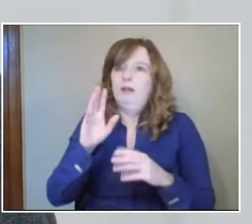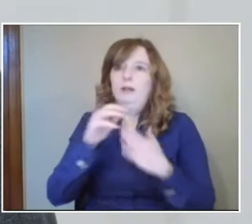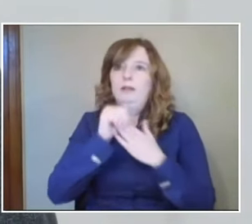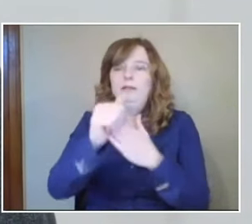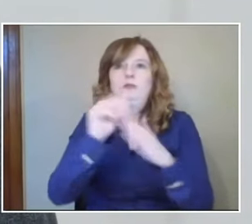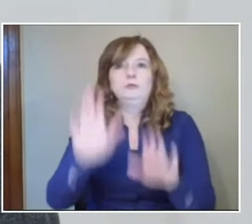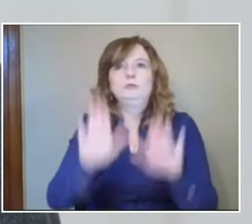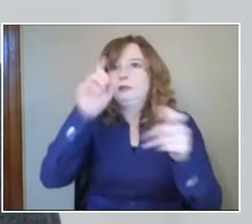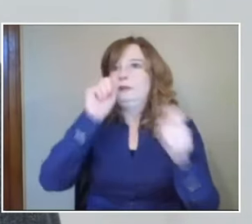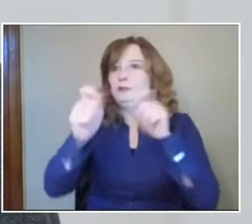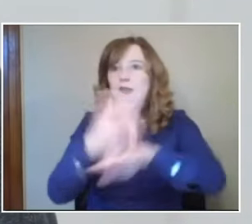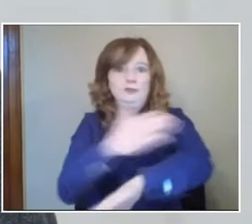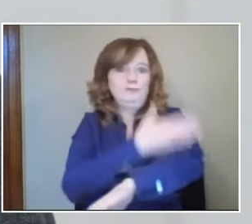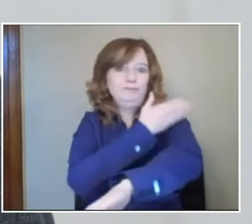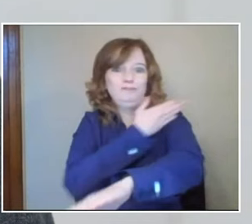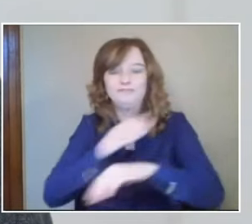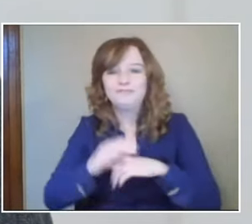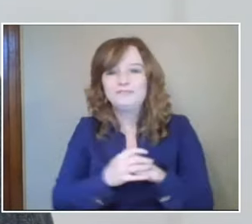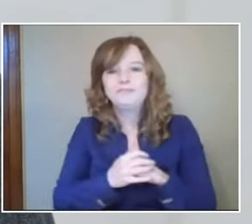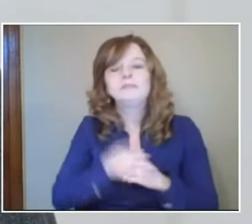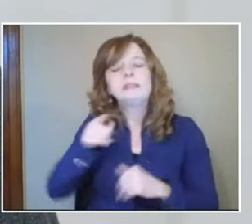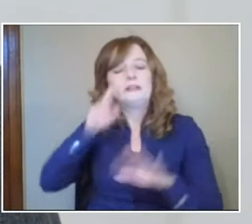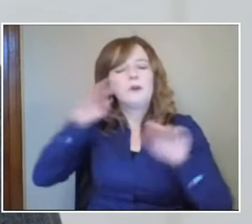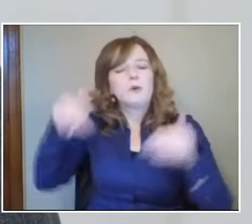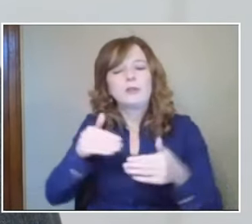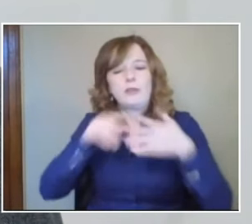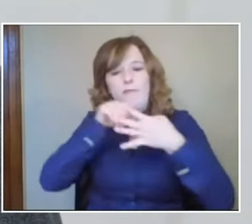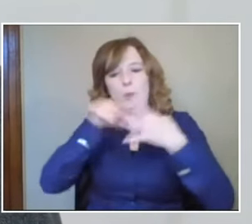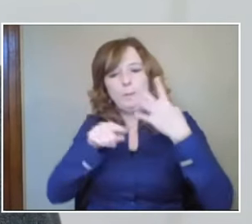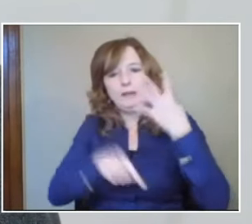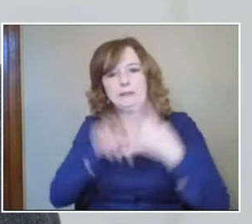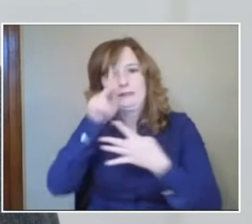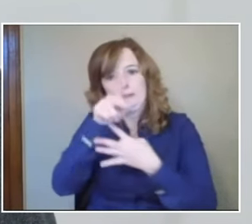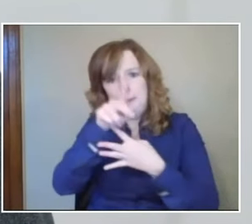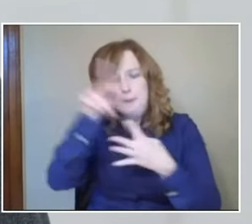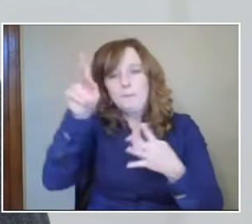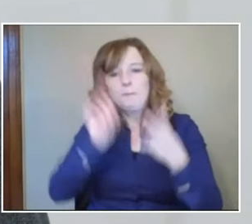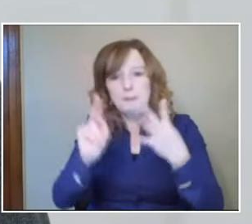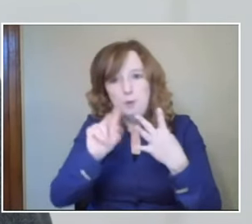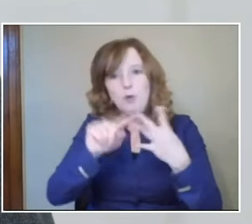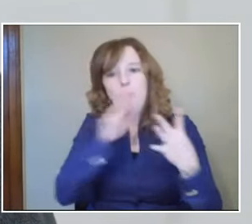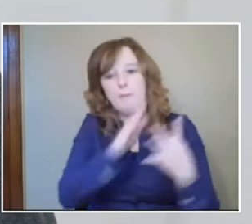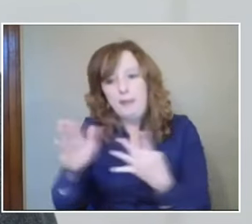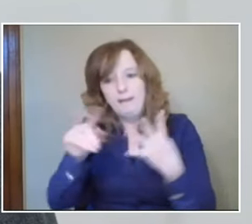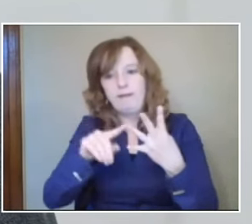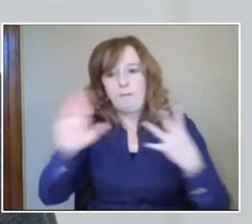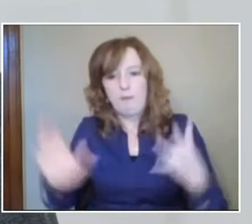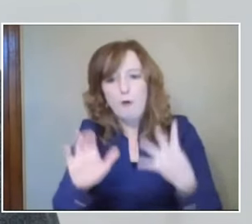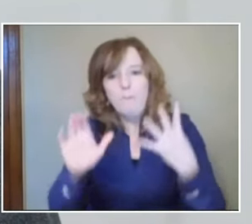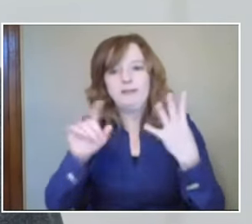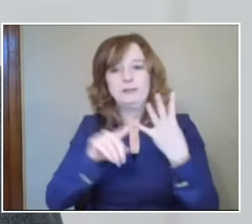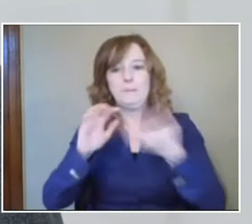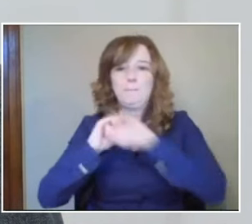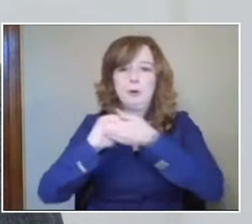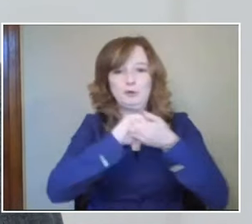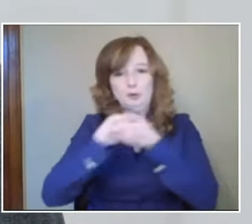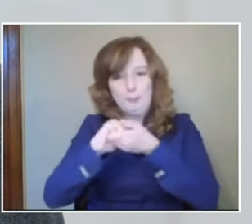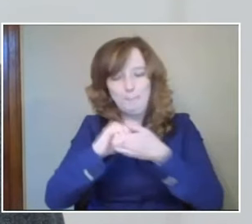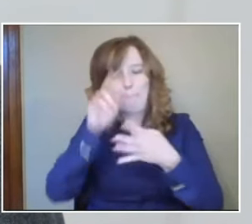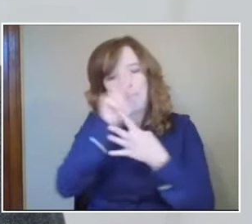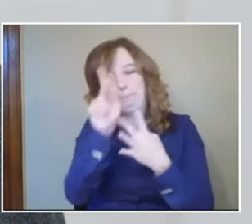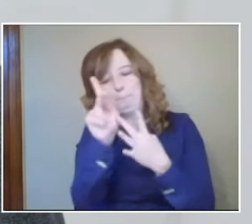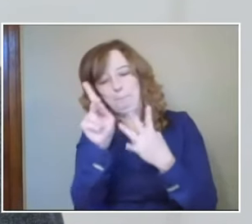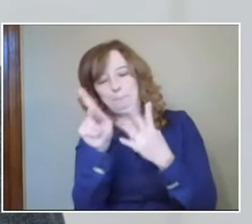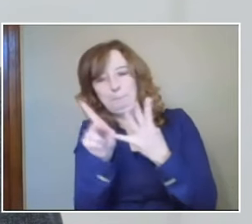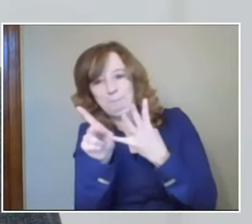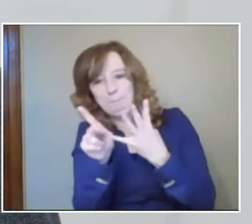philosophy focuses on the four P's: people, planning, performance, and partnerships. This philosophy extends to driving an engaged, caring culture of